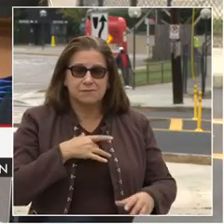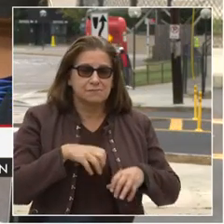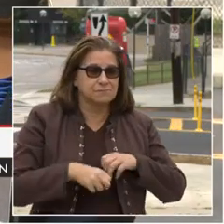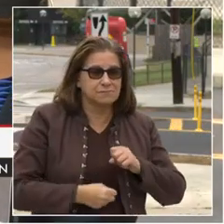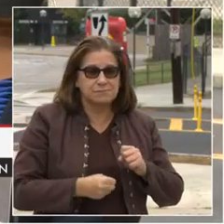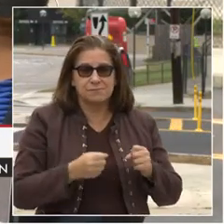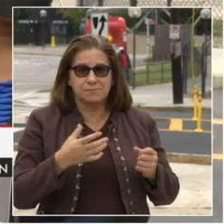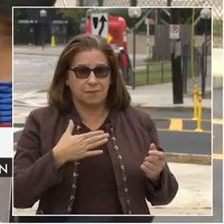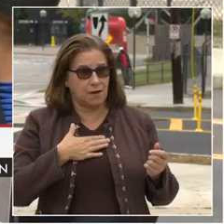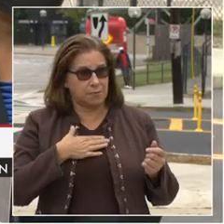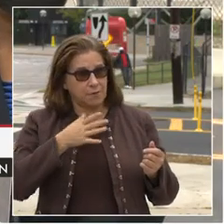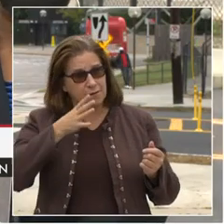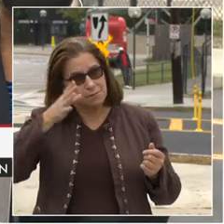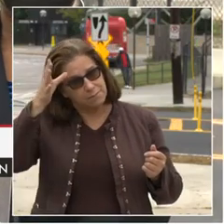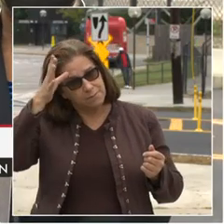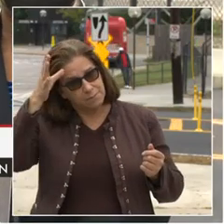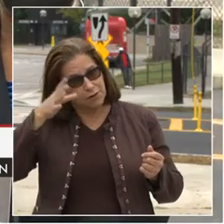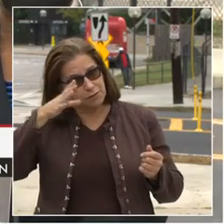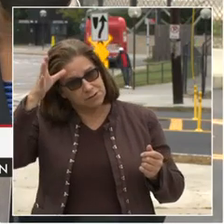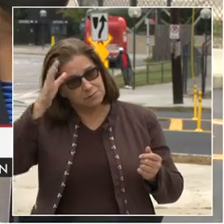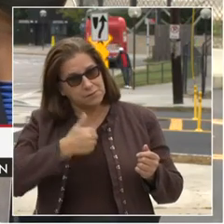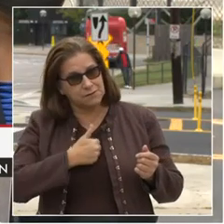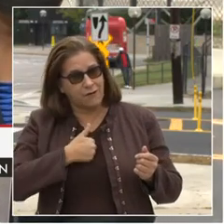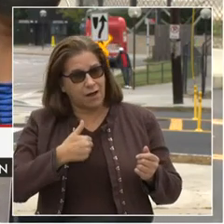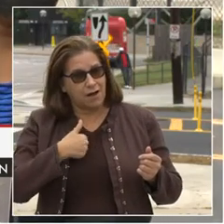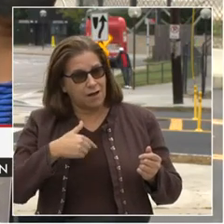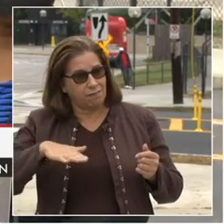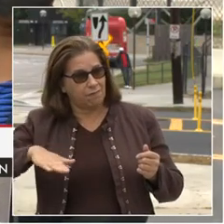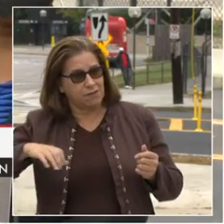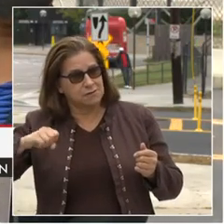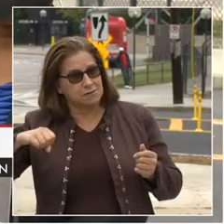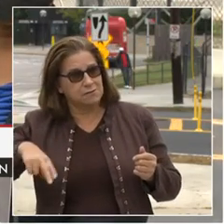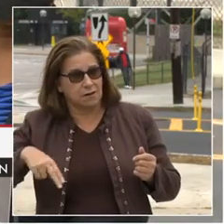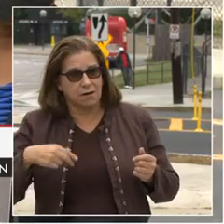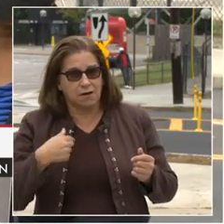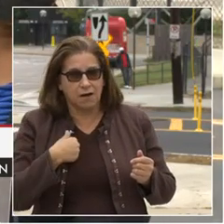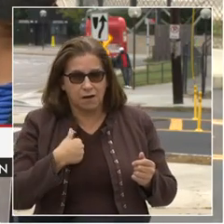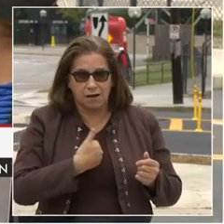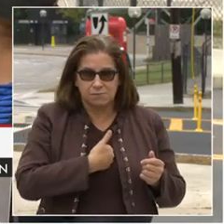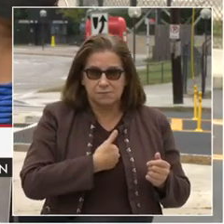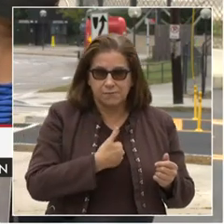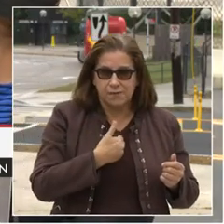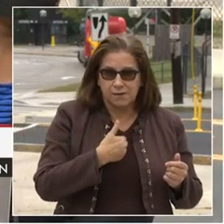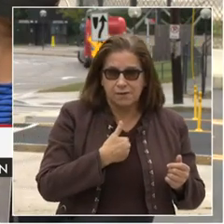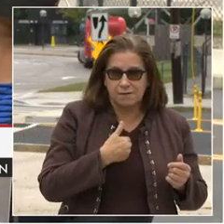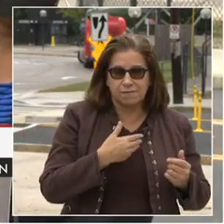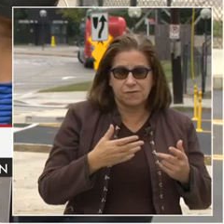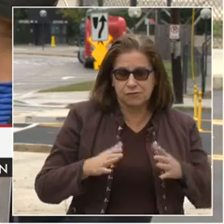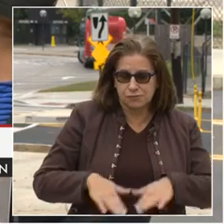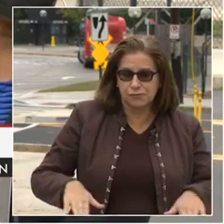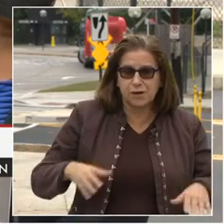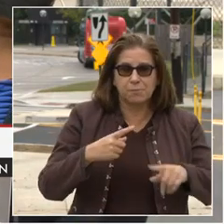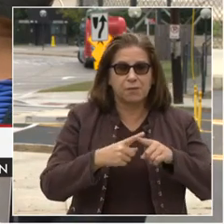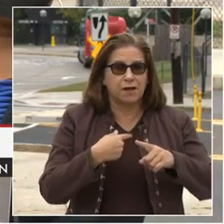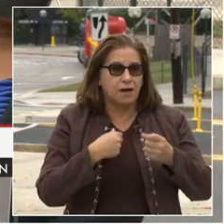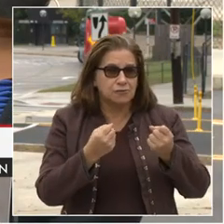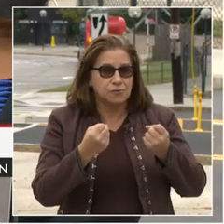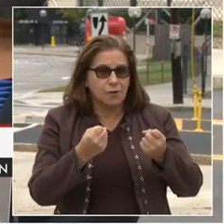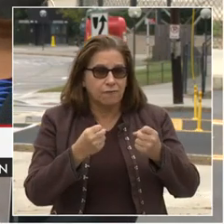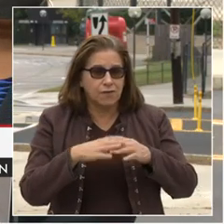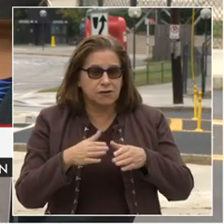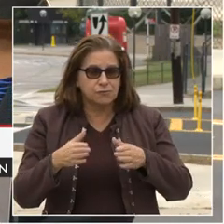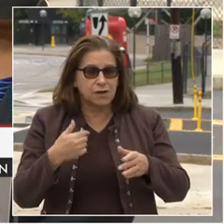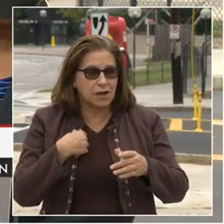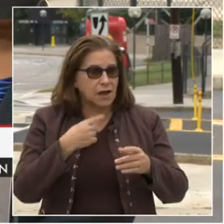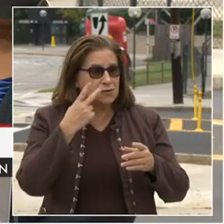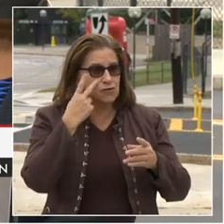I'm a father. I have a son who's on these roads. I'm on these roads every day, and so every time that I see a distracted driver, every time I see someone